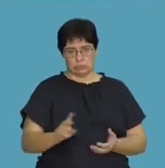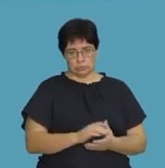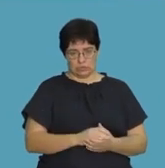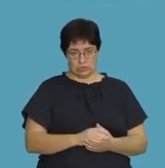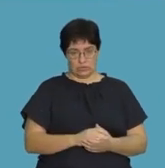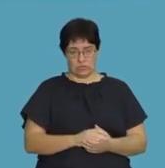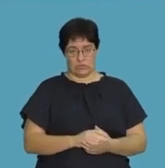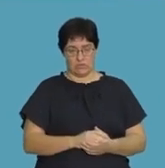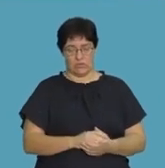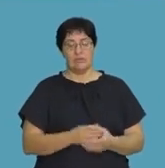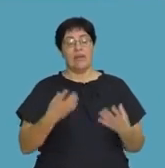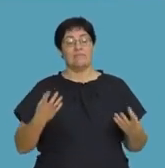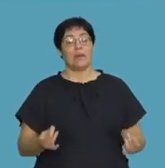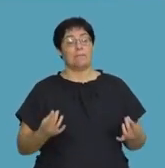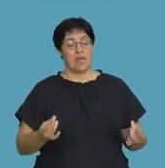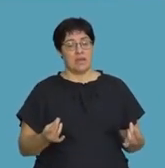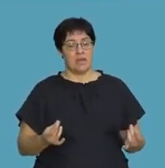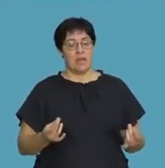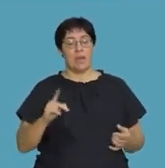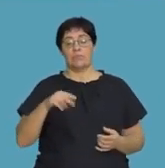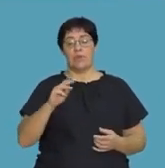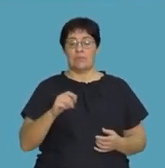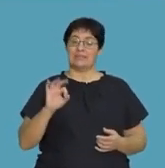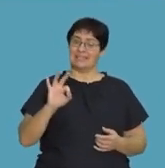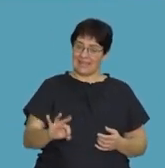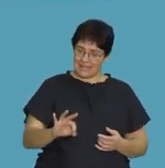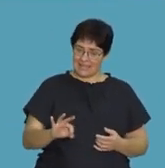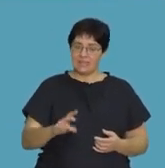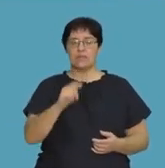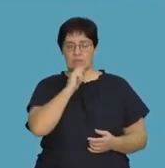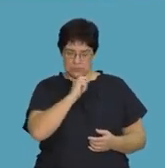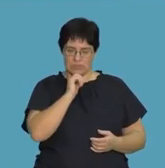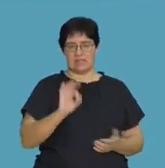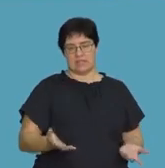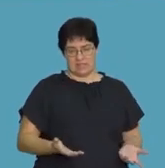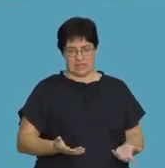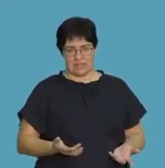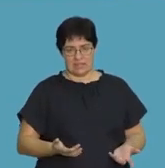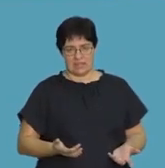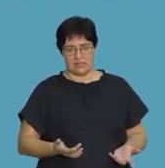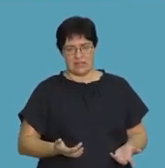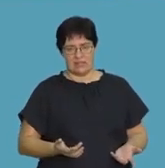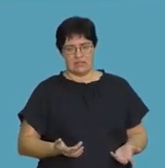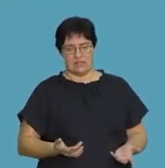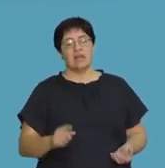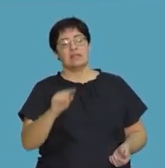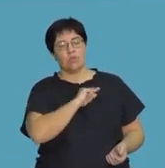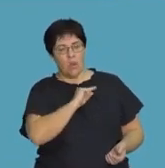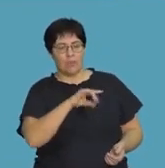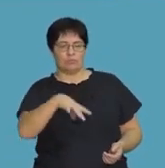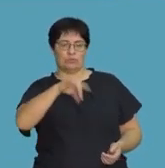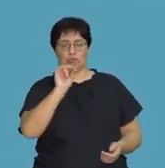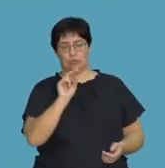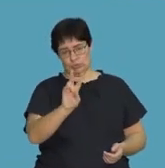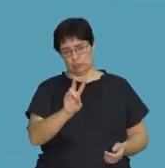then also be 2. If I had a number that its prime number is 3, then I would use 3, right? So that's